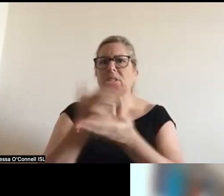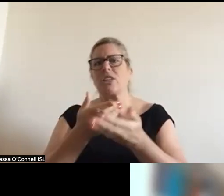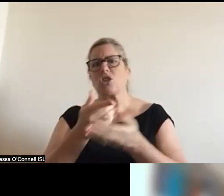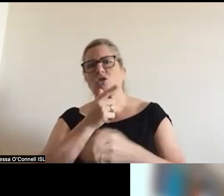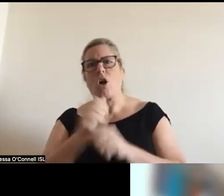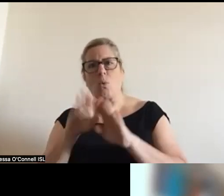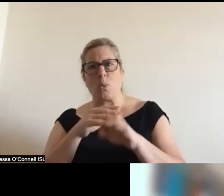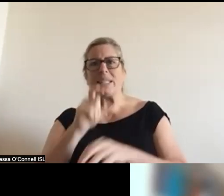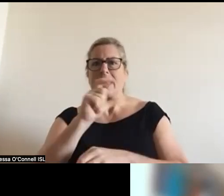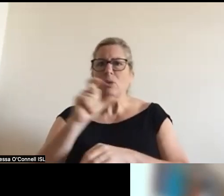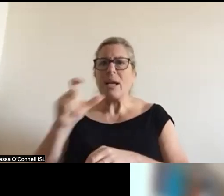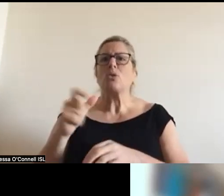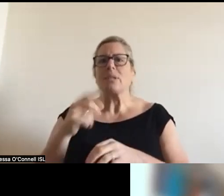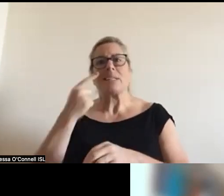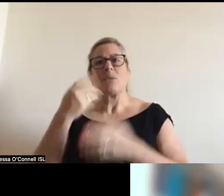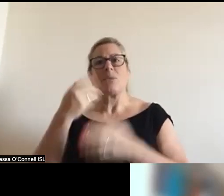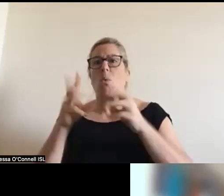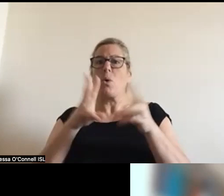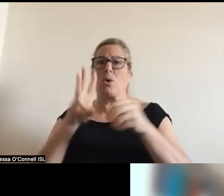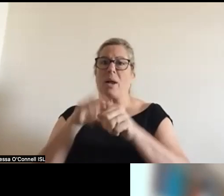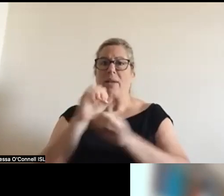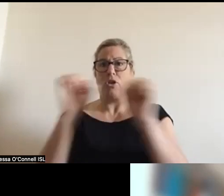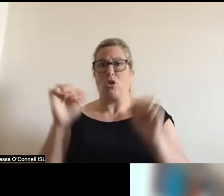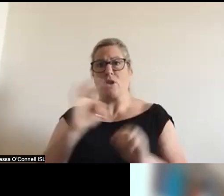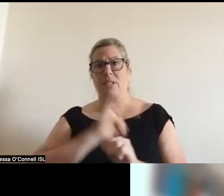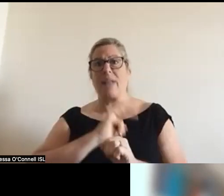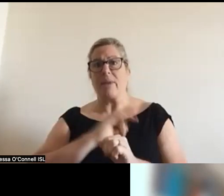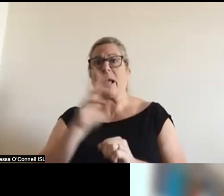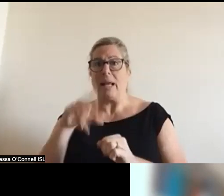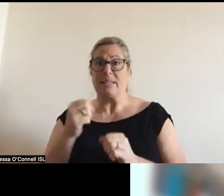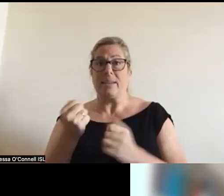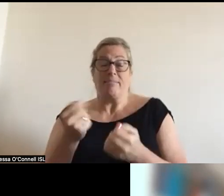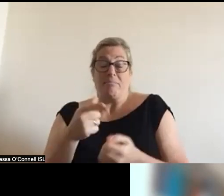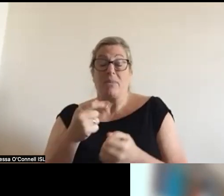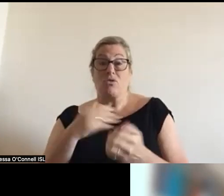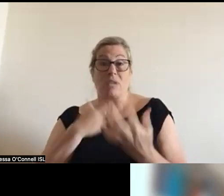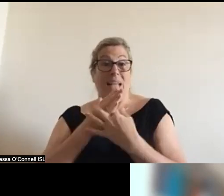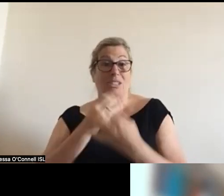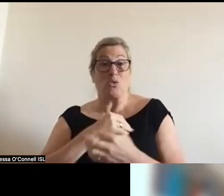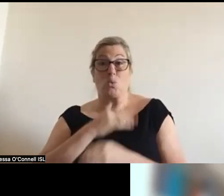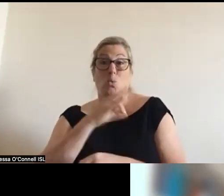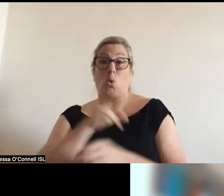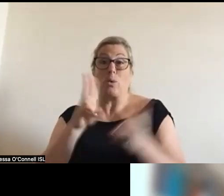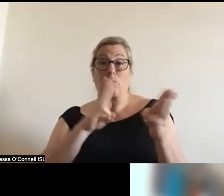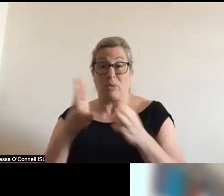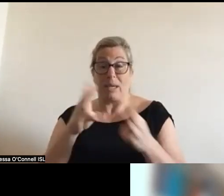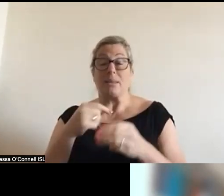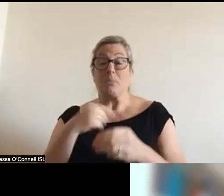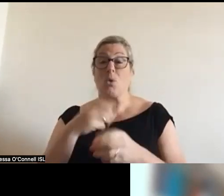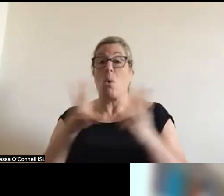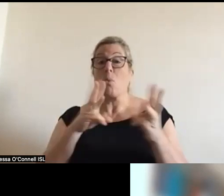your local area, and it builds on good practices. So yes, certainly that's something that we're working closely to make